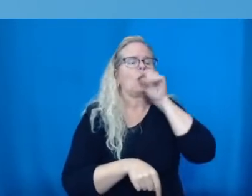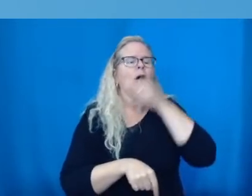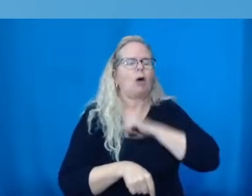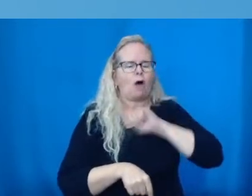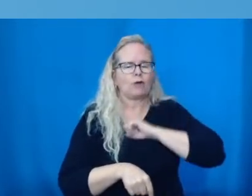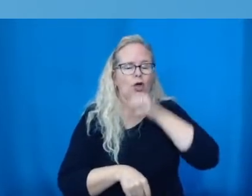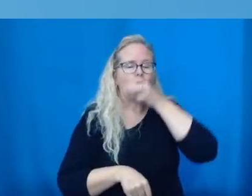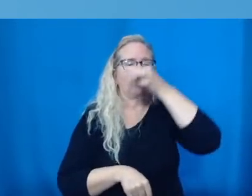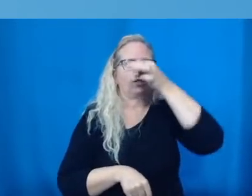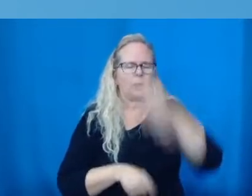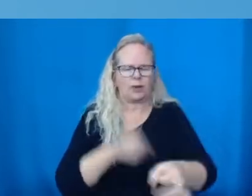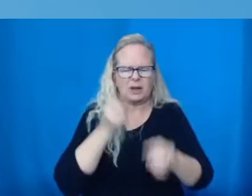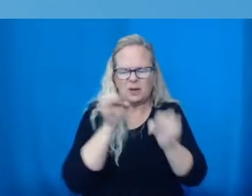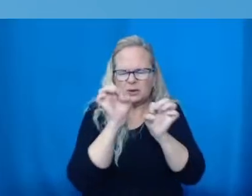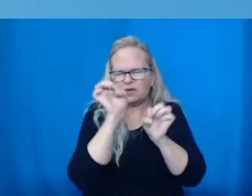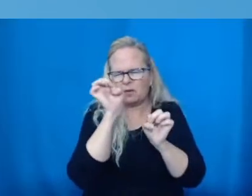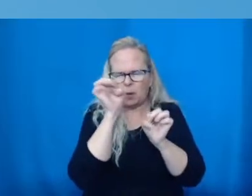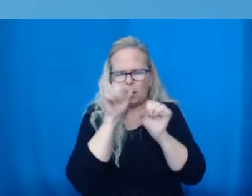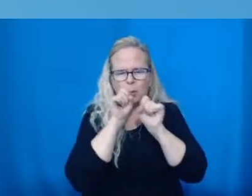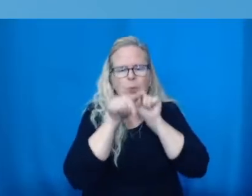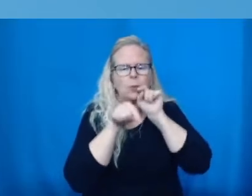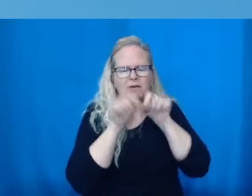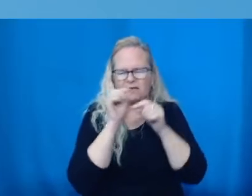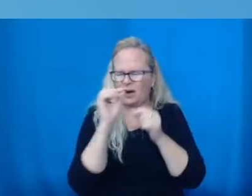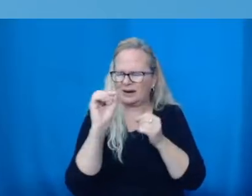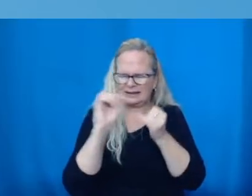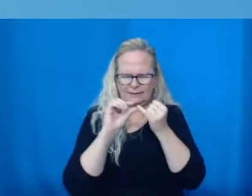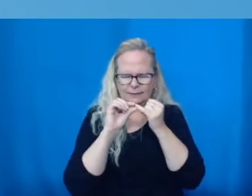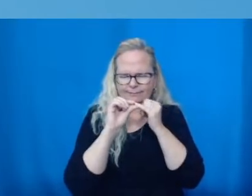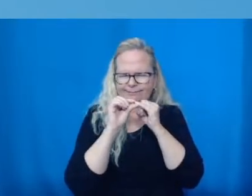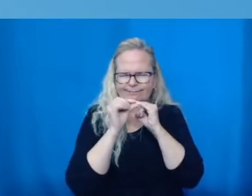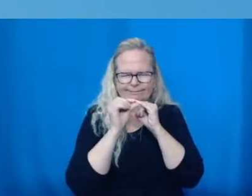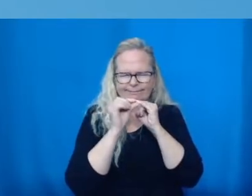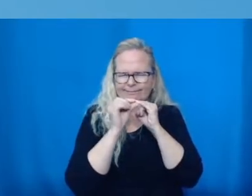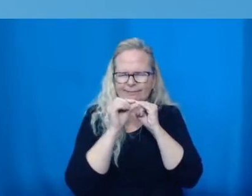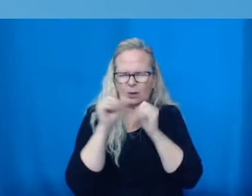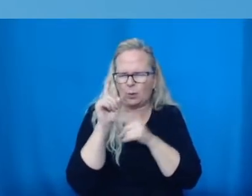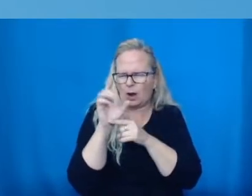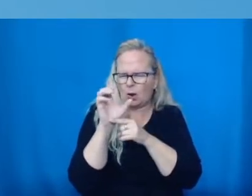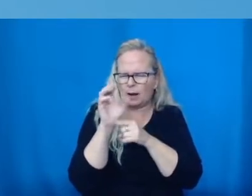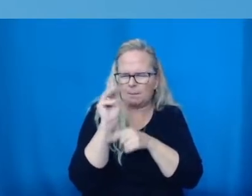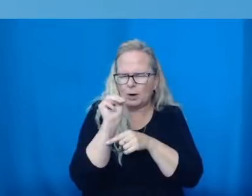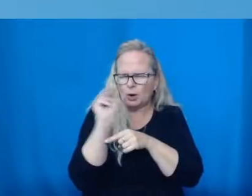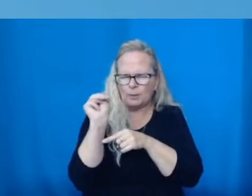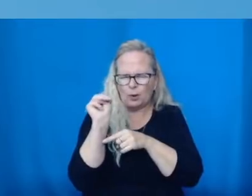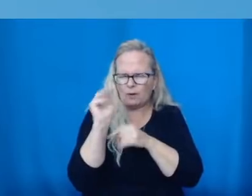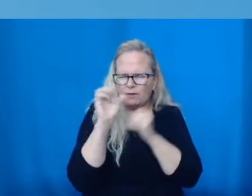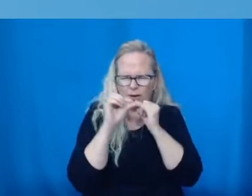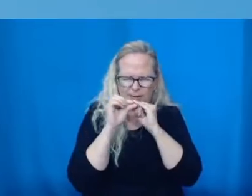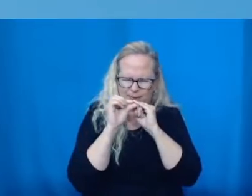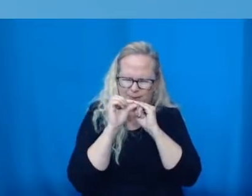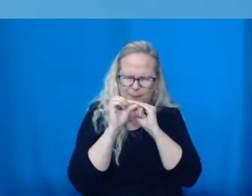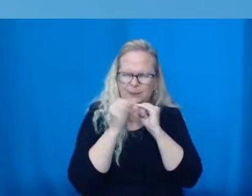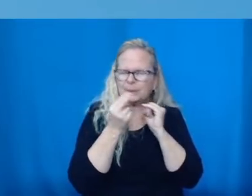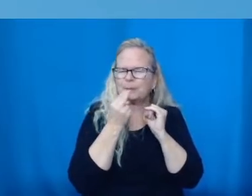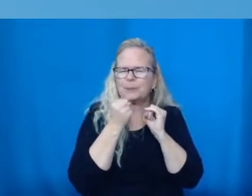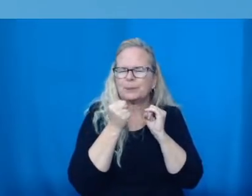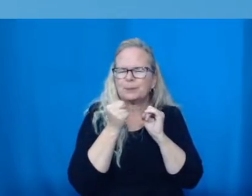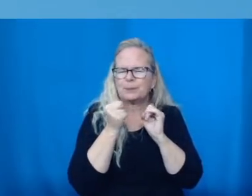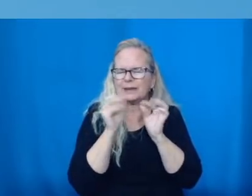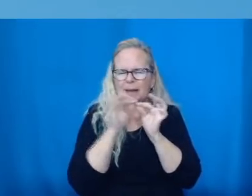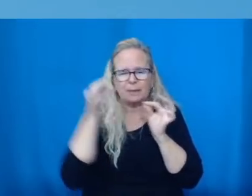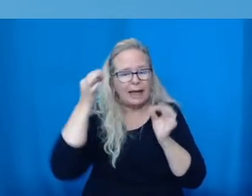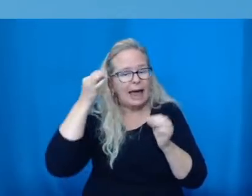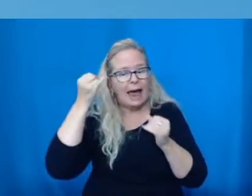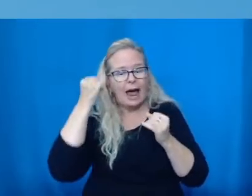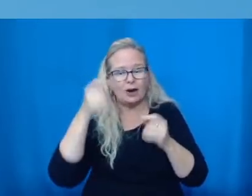micrometers. And this is similar to the width of about a human hair and is actually visible to the naked eye. So as such, they're relatively easy to